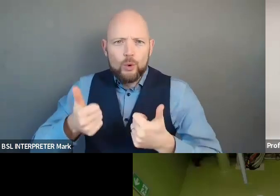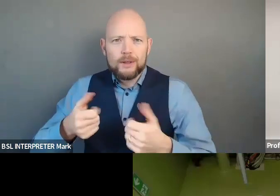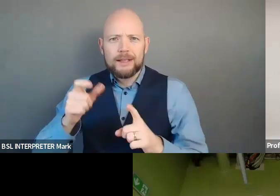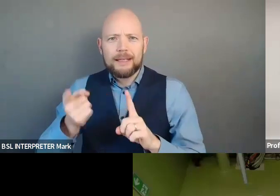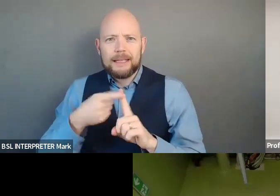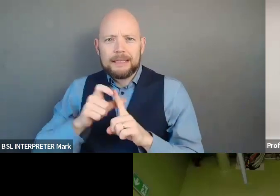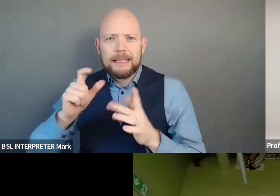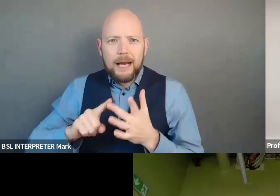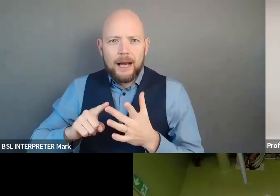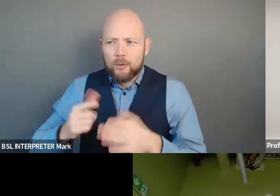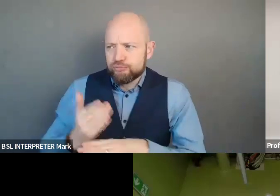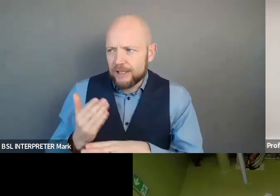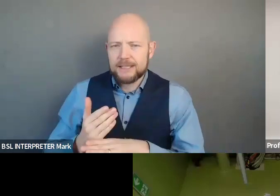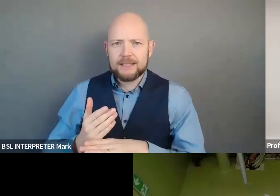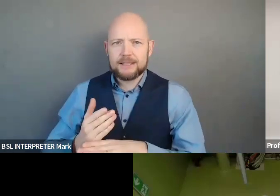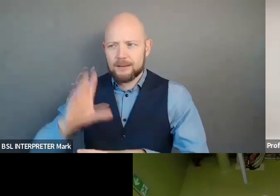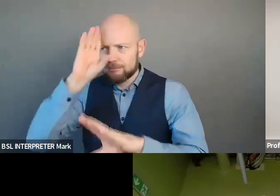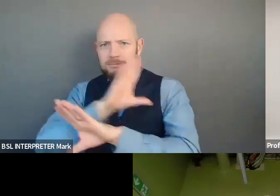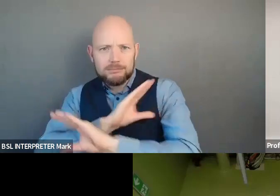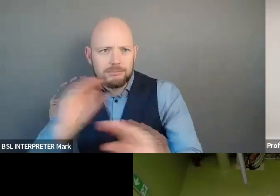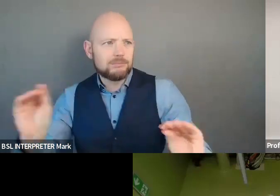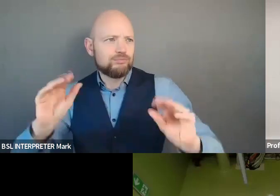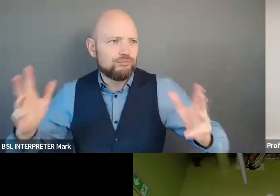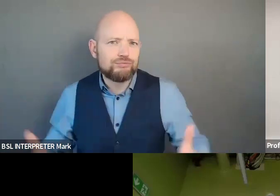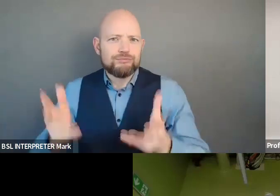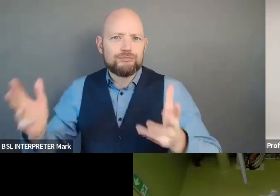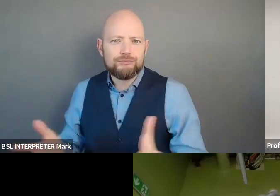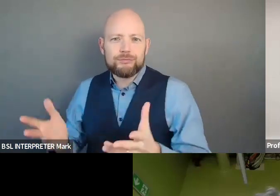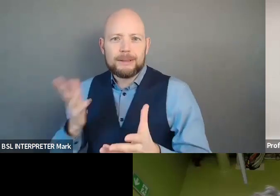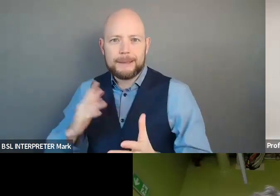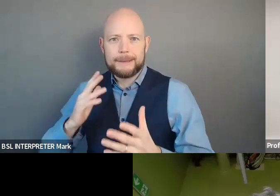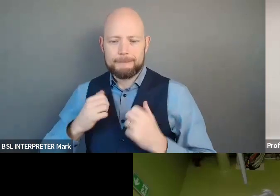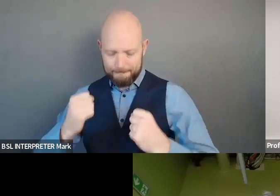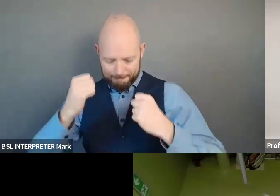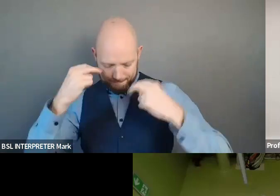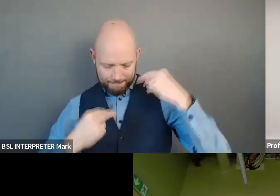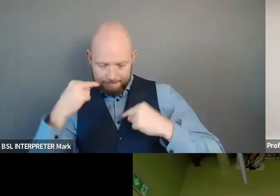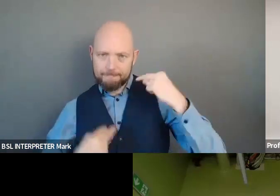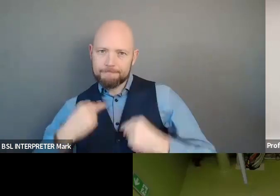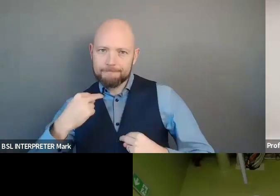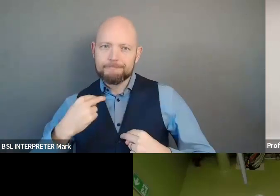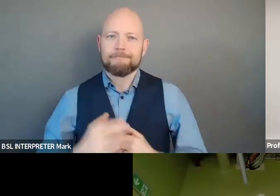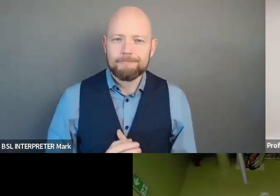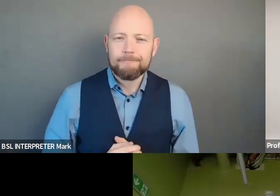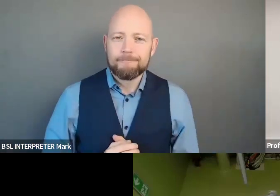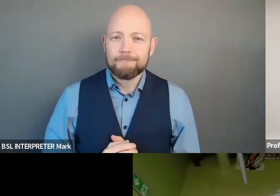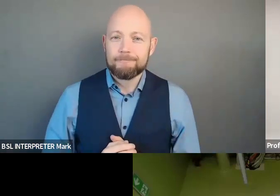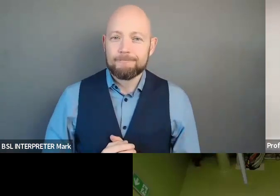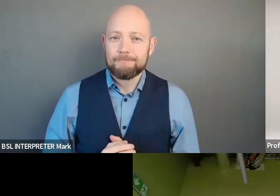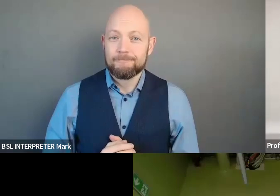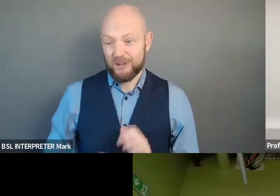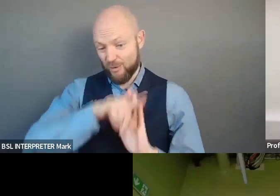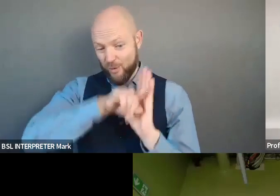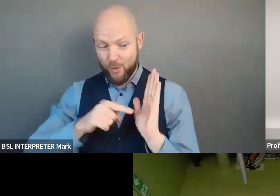on behalf of our staff and in assessment processes. Again, that's a requirement of us. We can do that through better